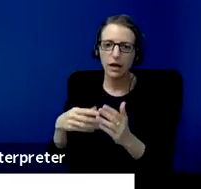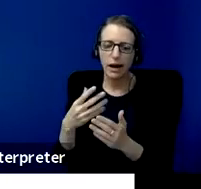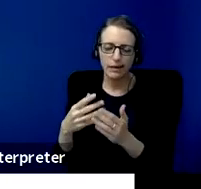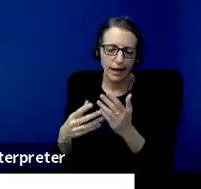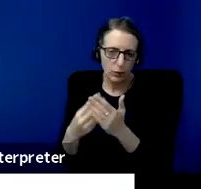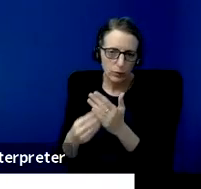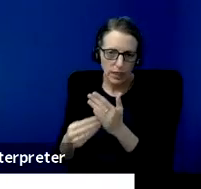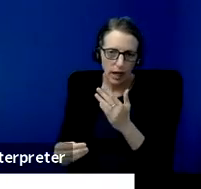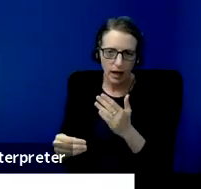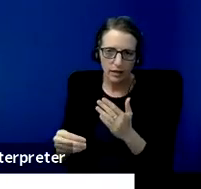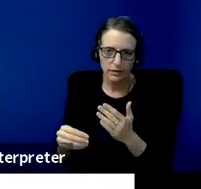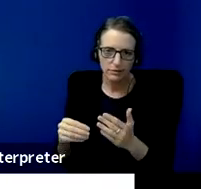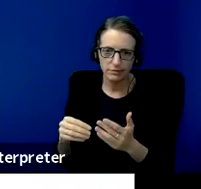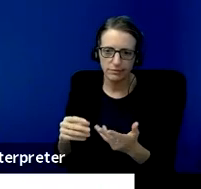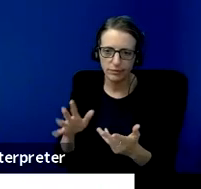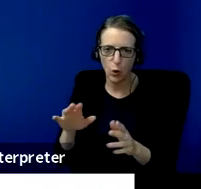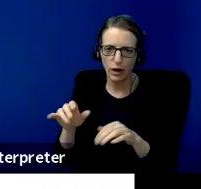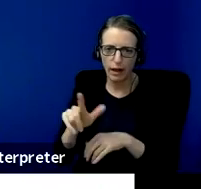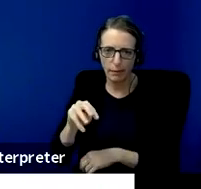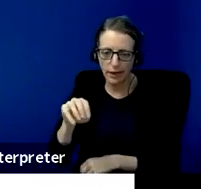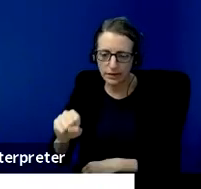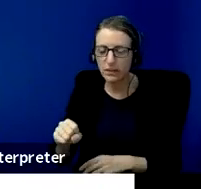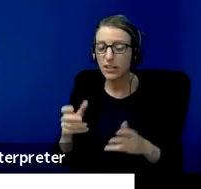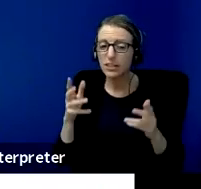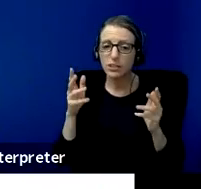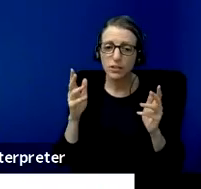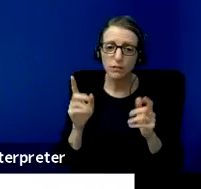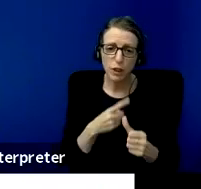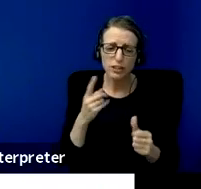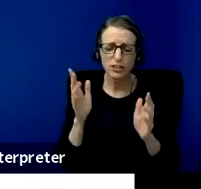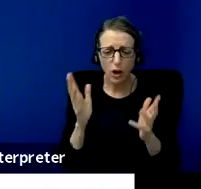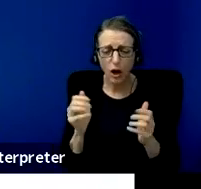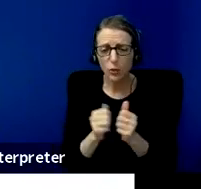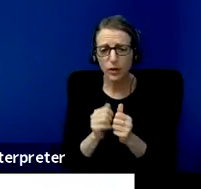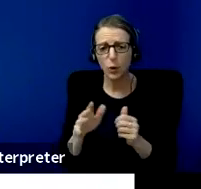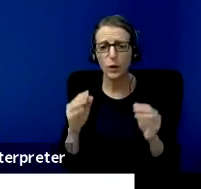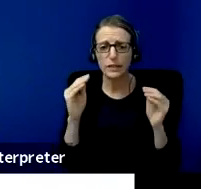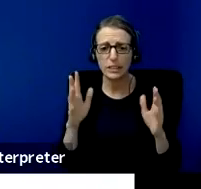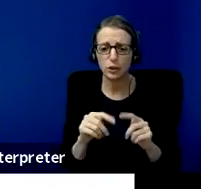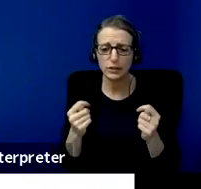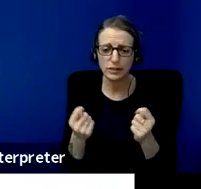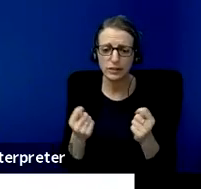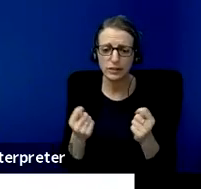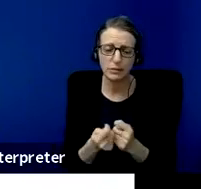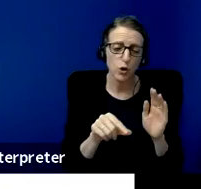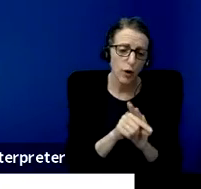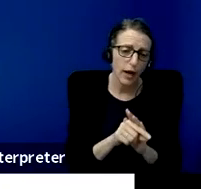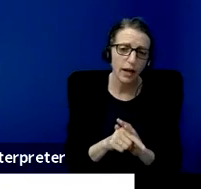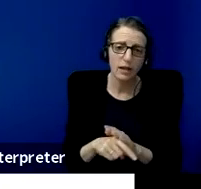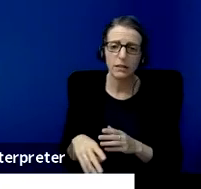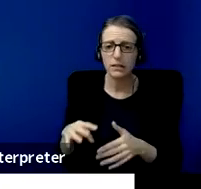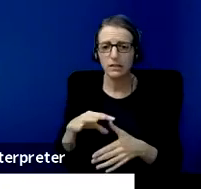3 things. Number 1, talk with your team of teachers. So either in your grade band, other grade bands, or your content